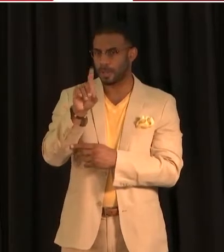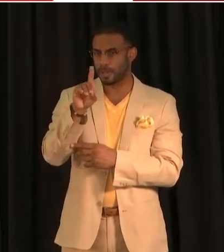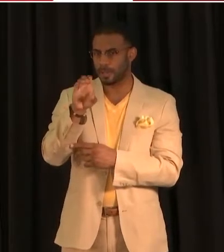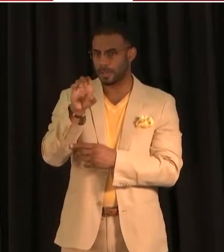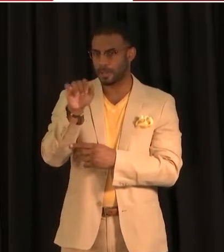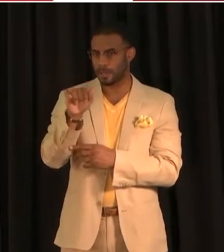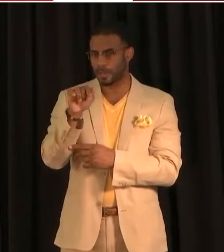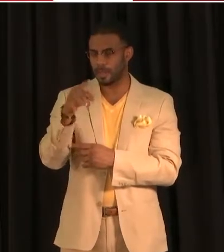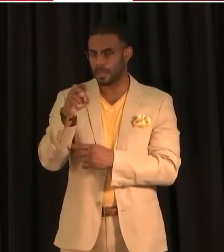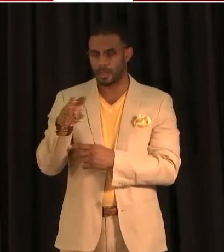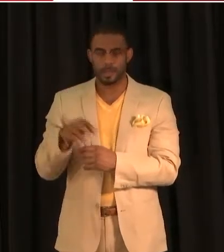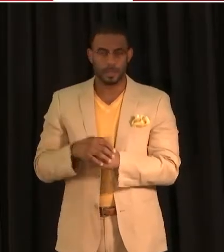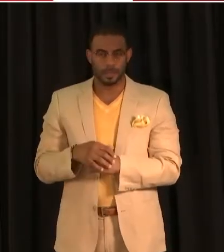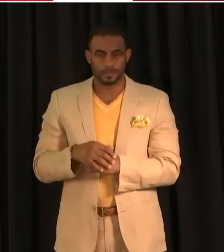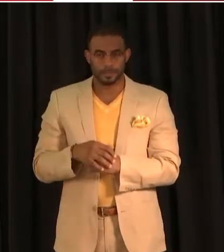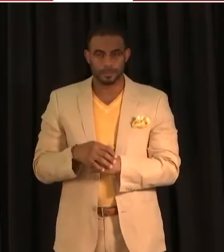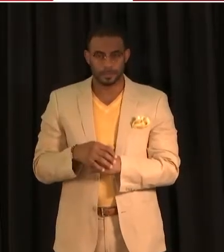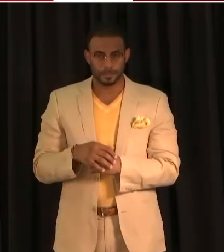coronavirus.dc.gov. Again, that website is